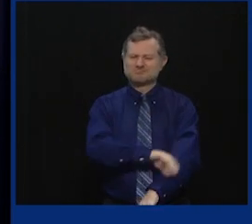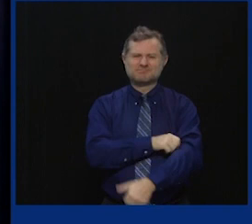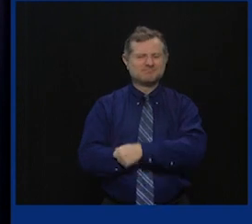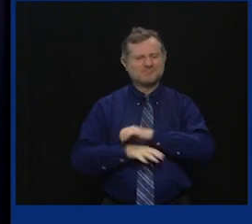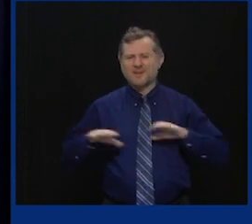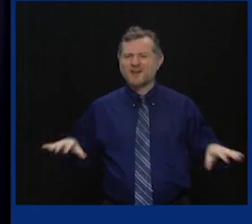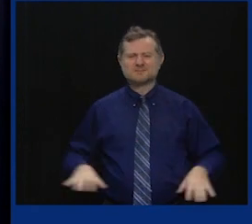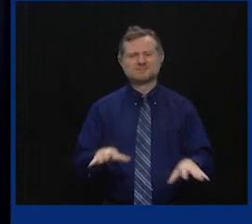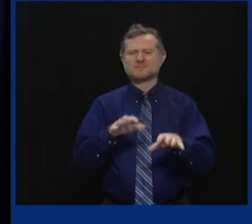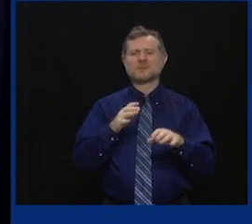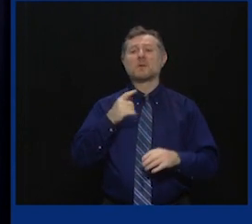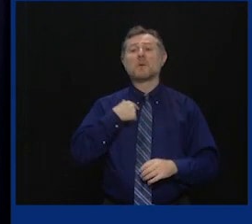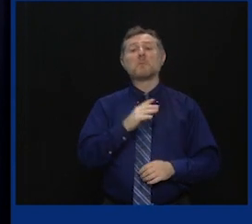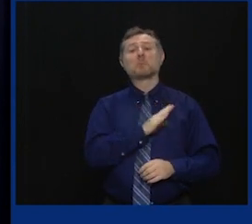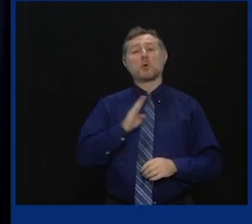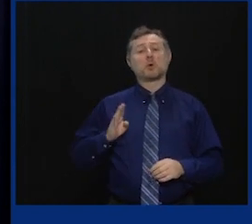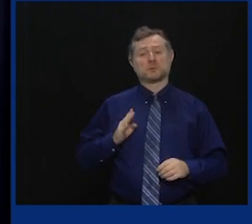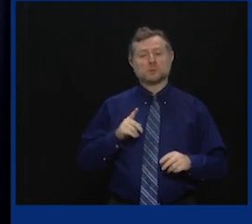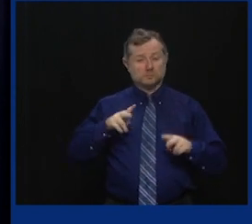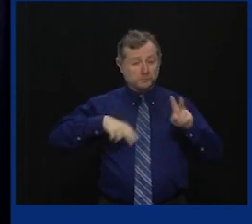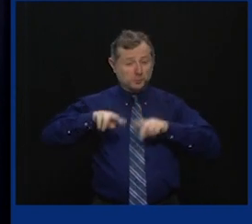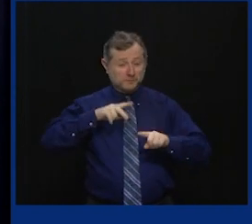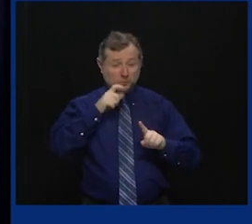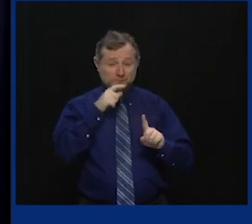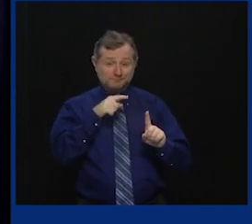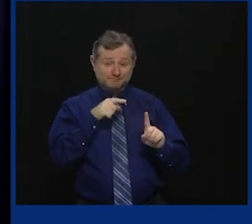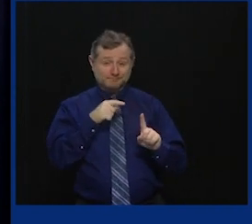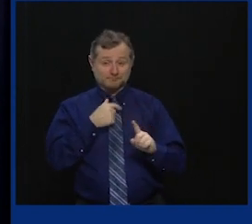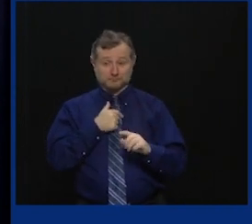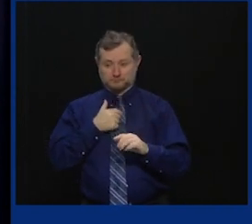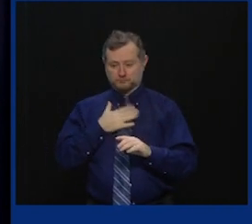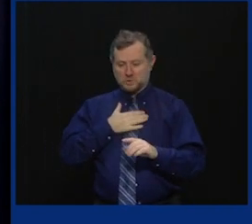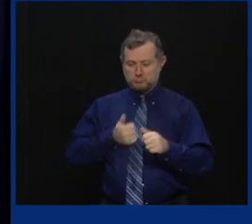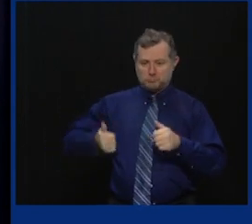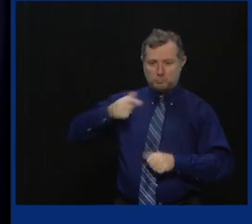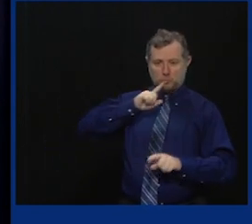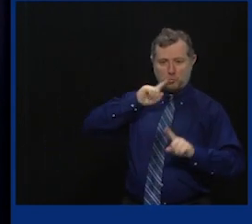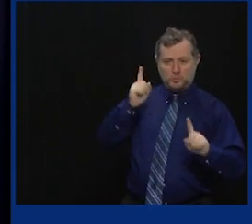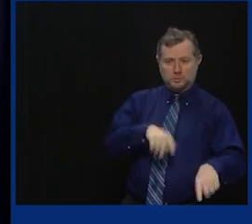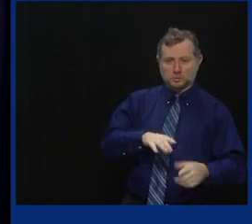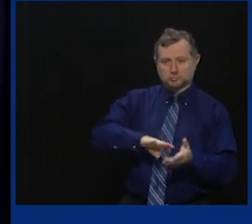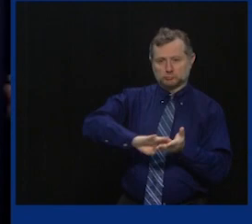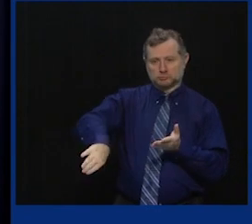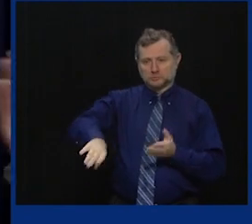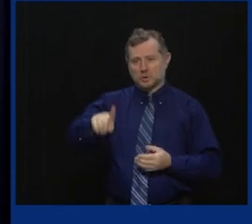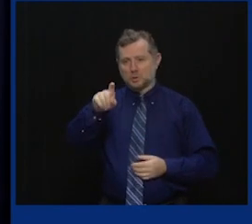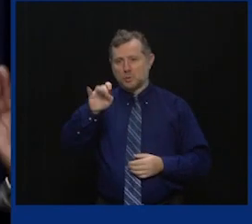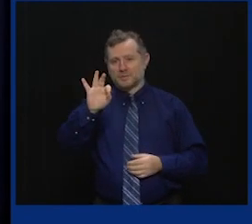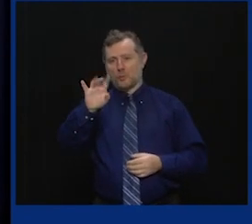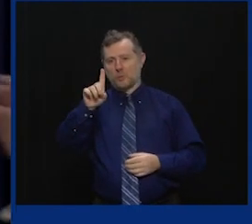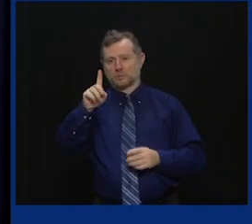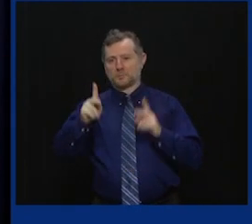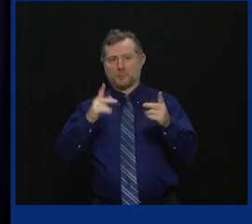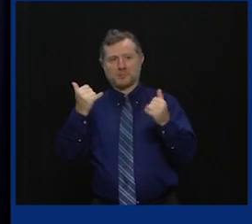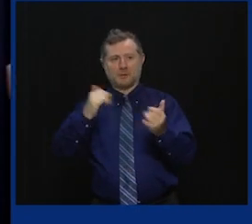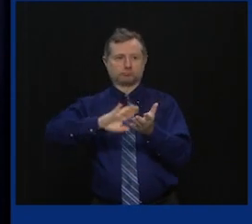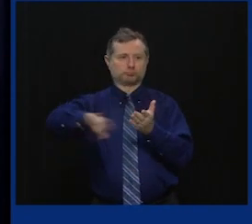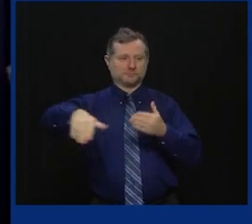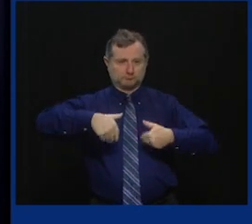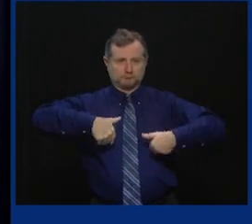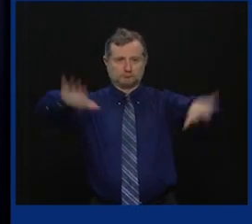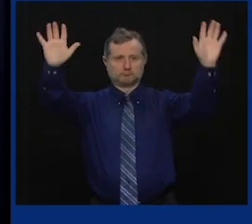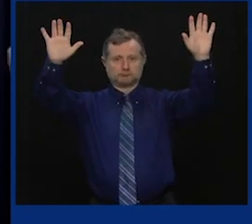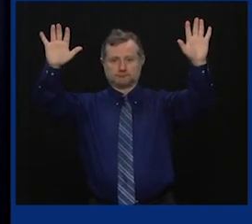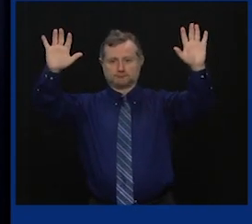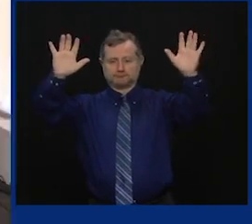of Parole, under my direction, will have 191 people released today. They have served their sentences.